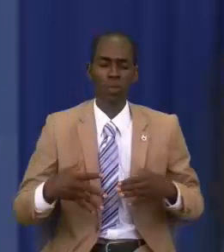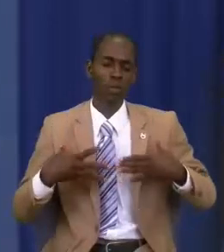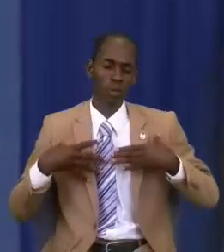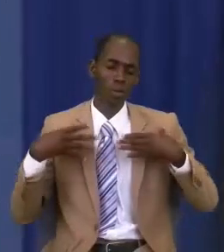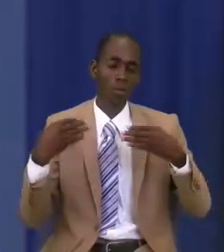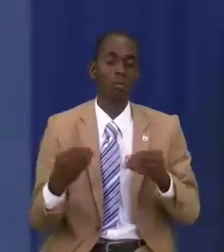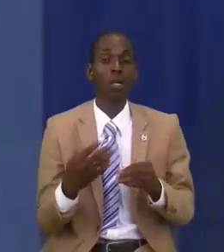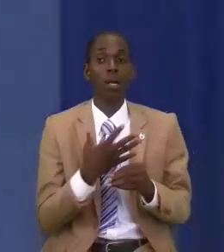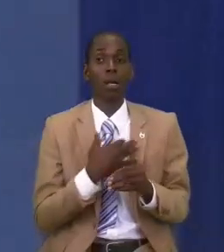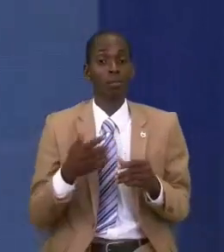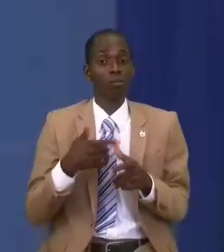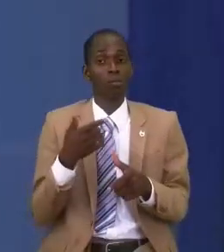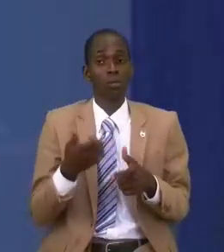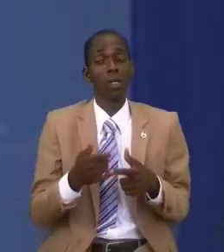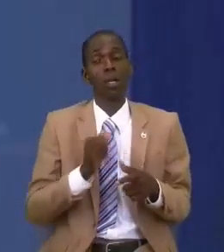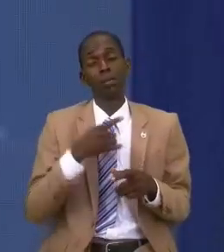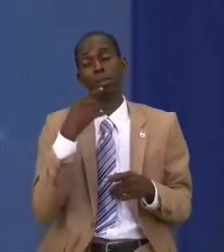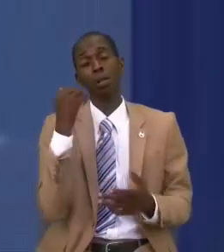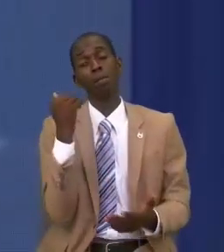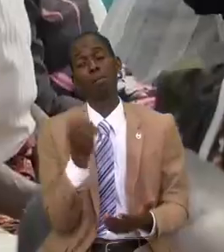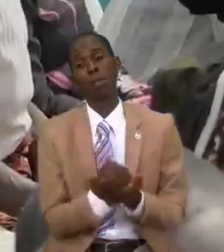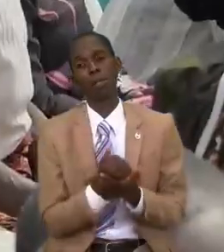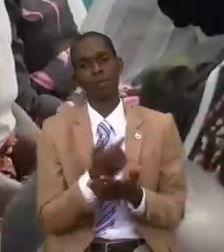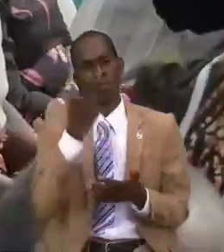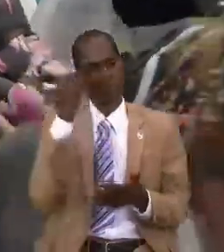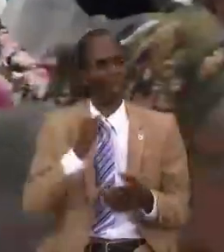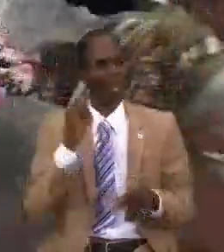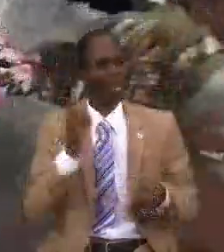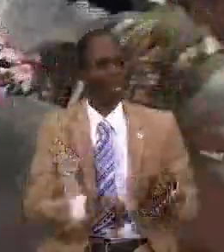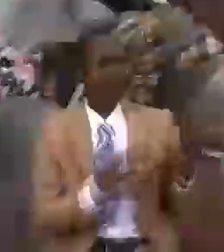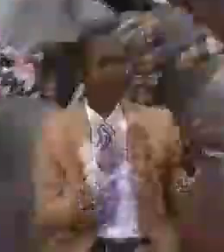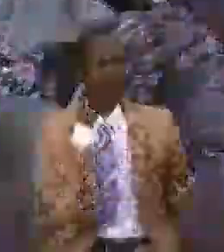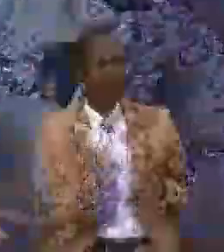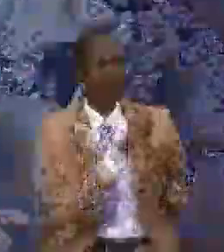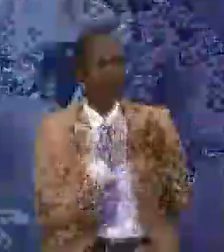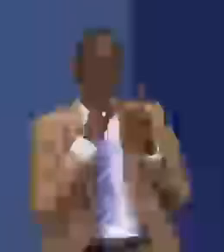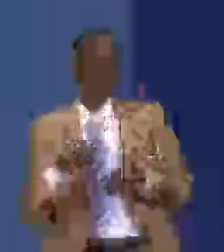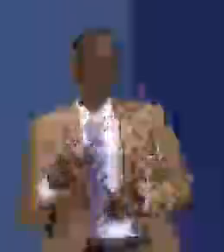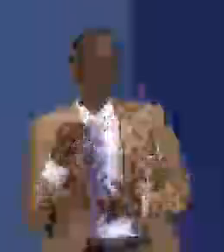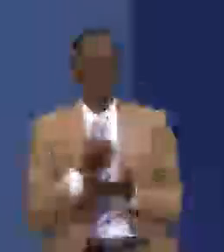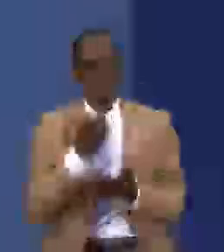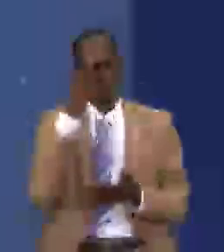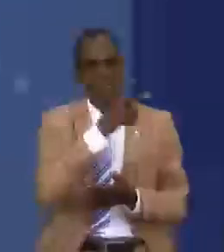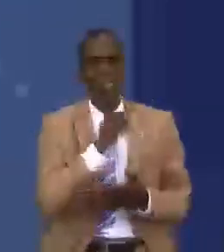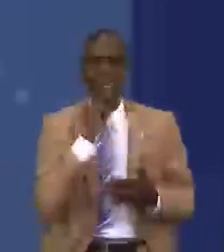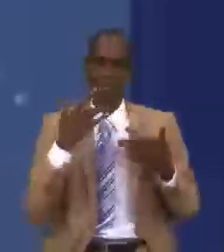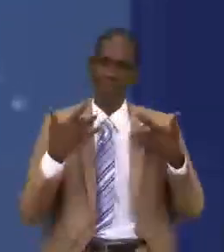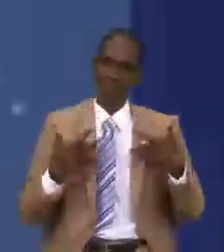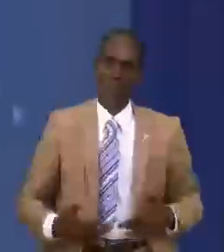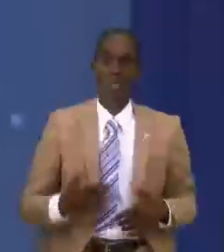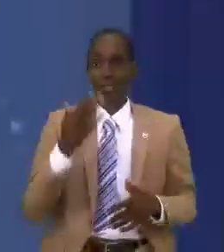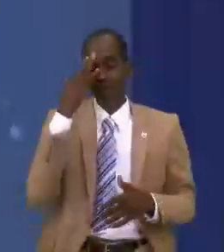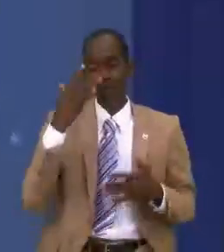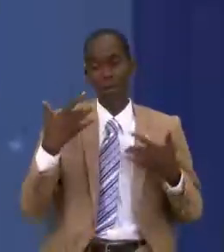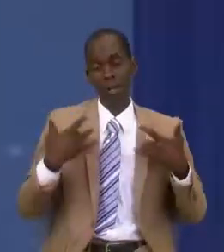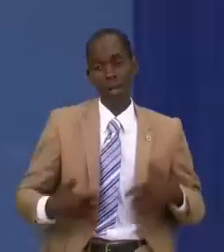couldn't wait for his amen. He was brokenhearted. And you know, brokenhearted people say amen. It will not carry weight. So I said